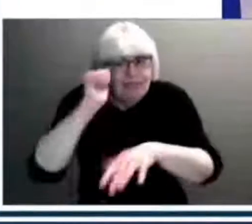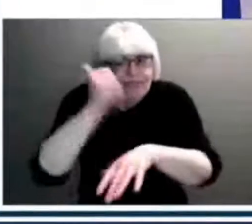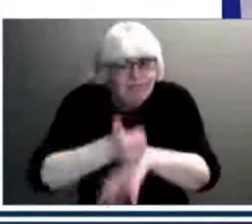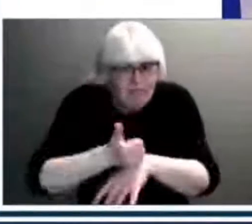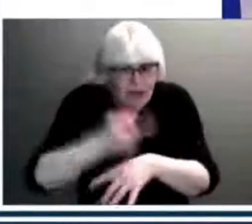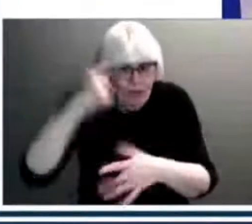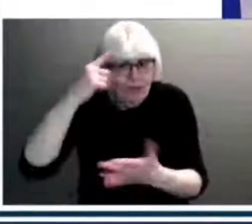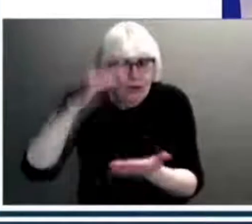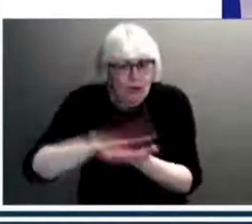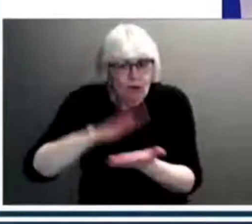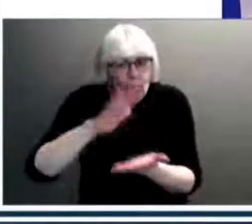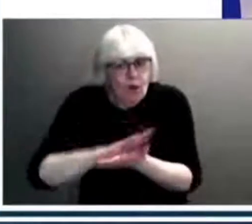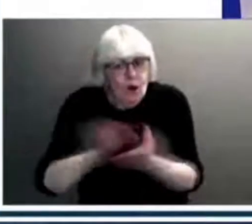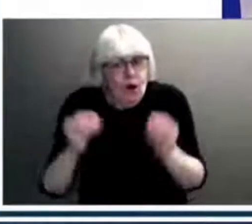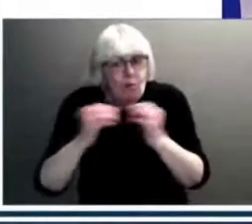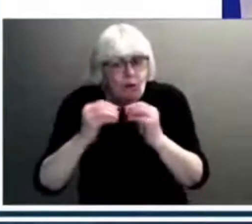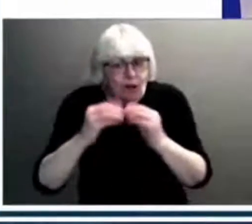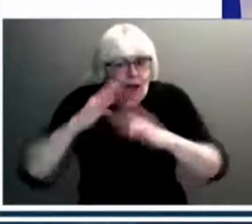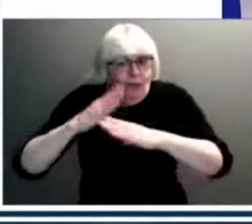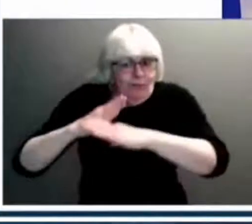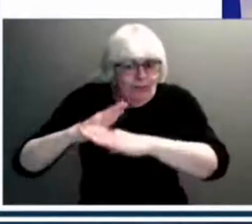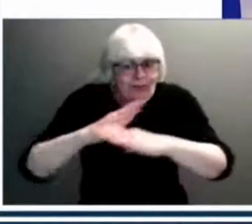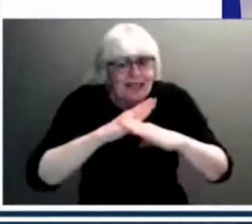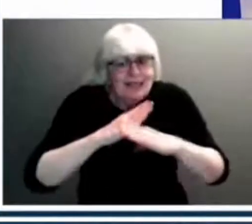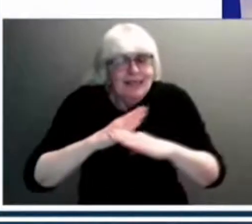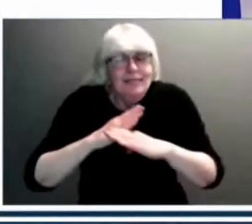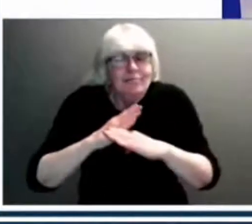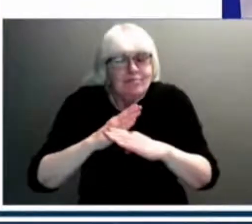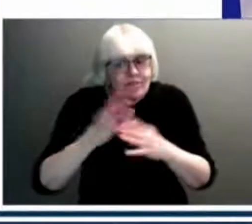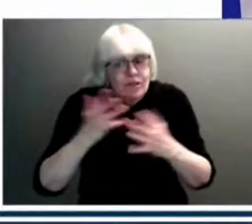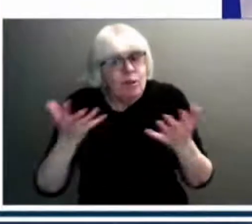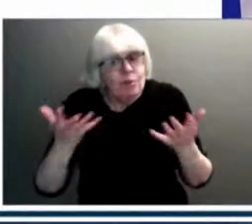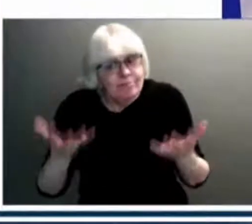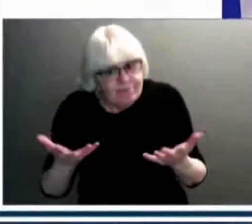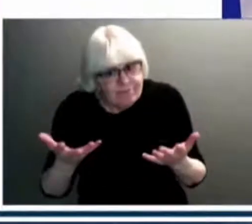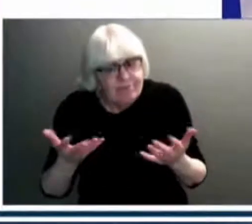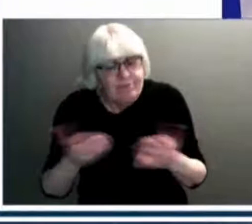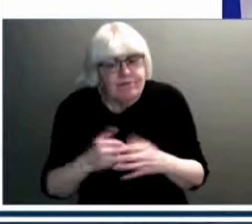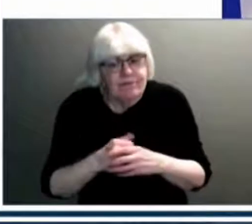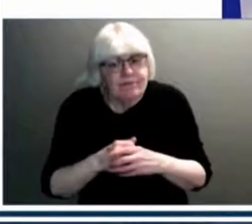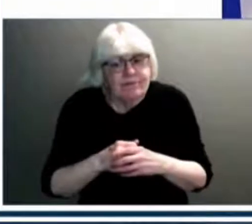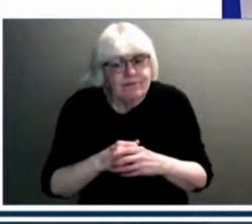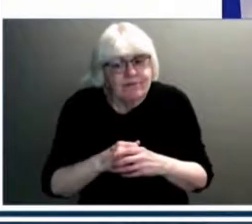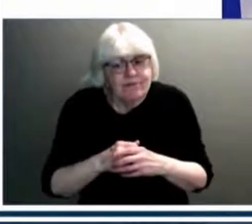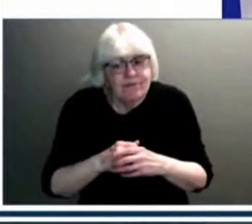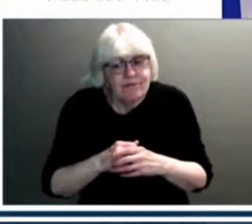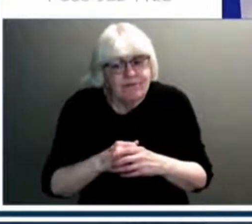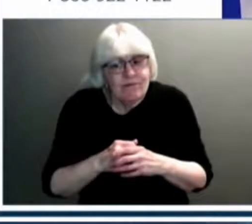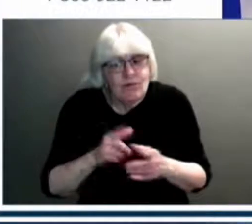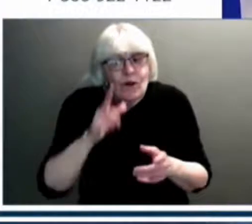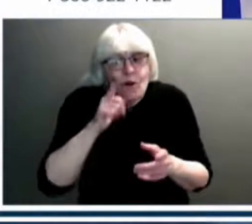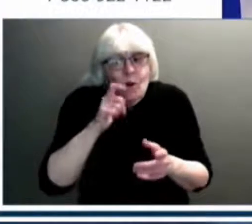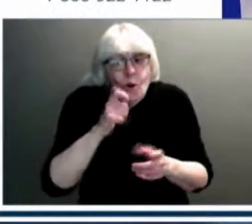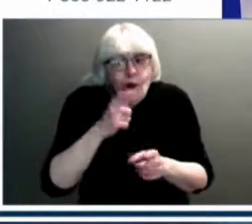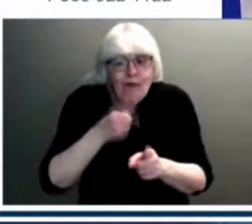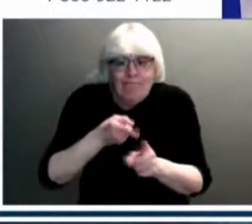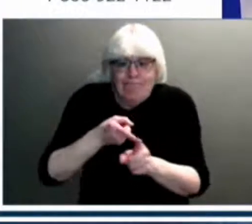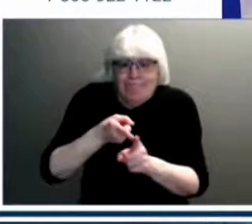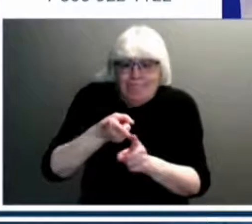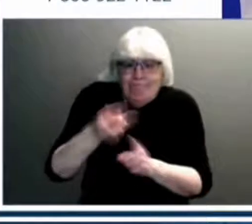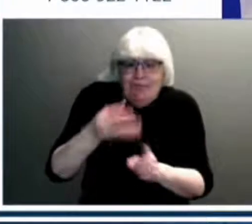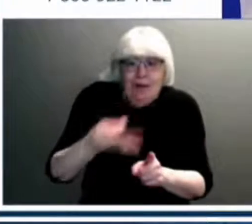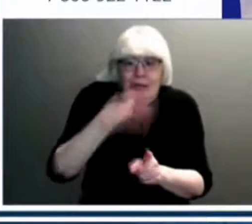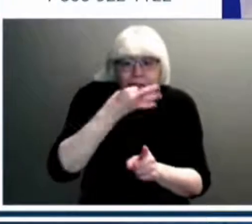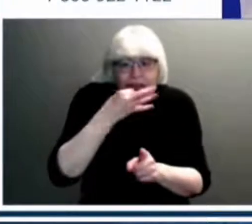on. I know that there's a great number of experts saying these are perfect for